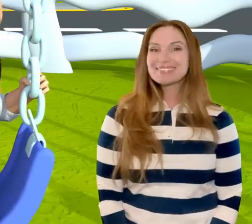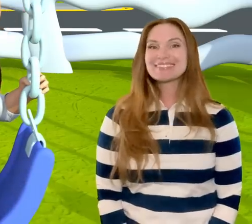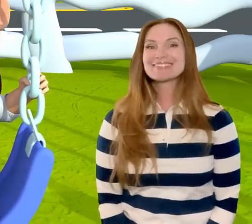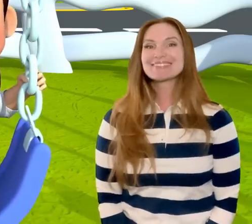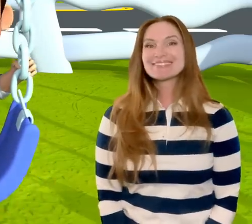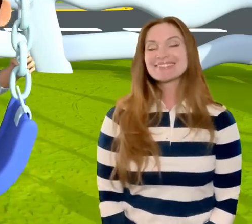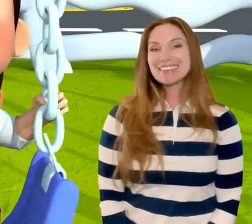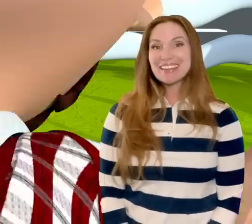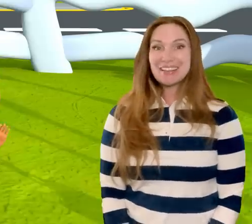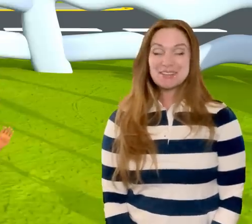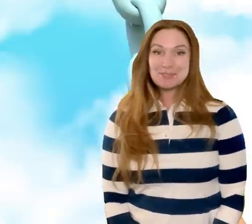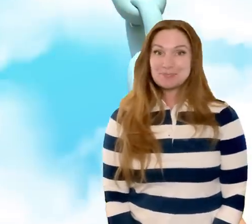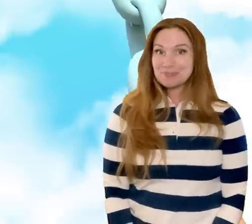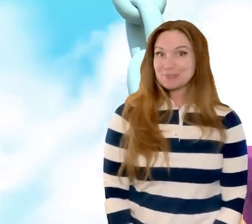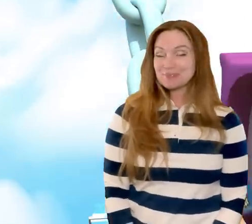foreign